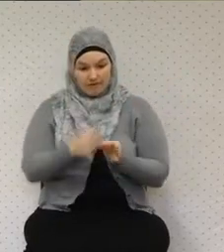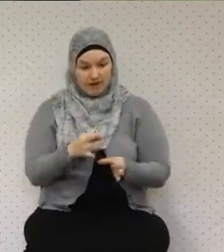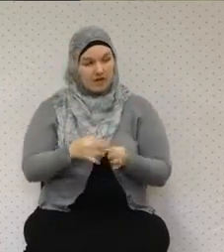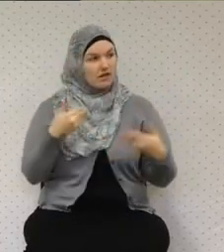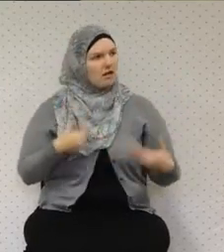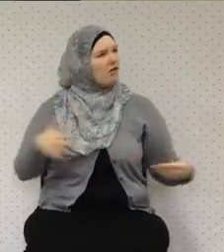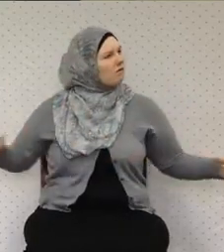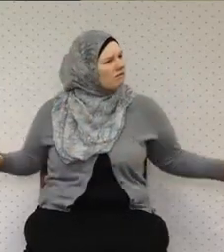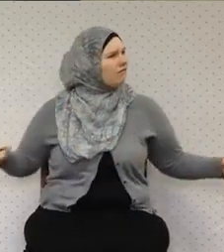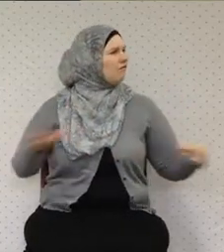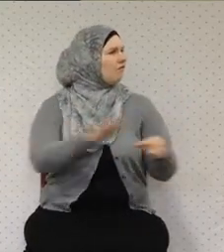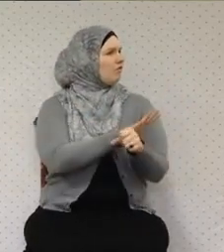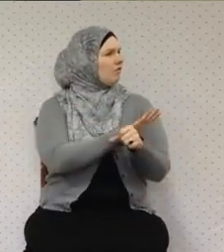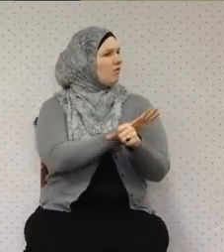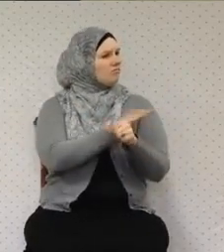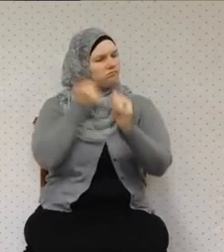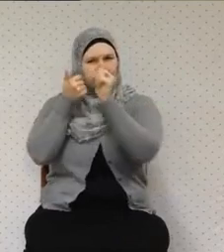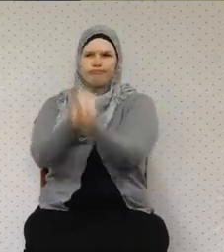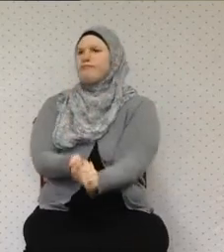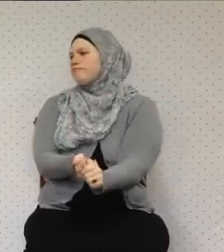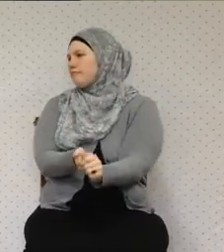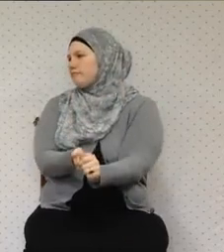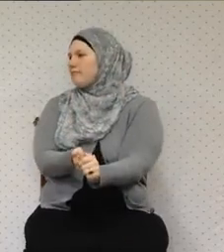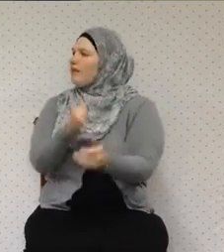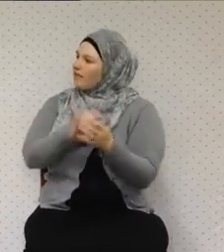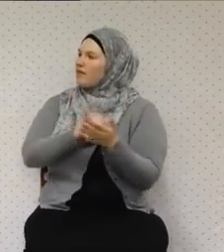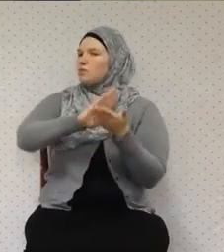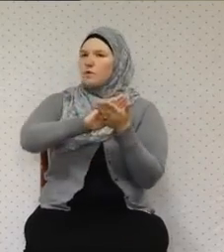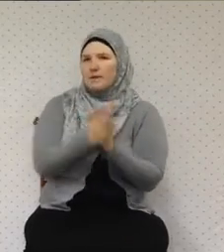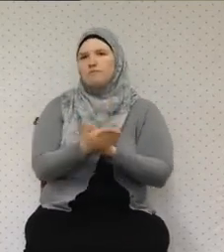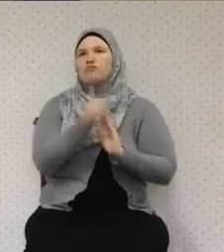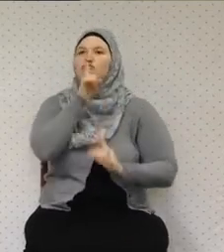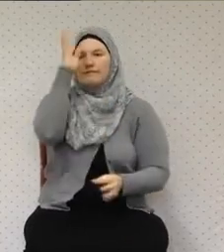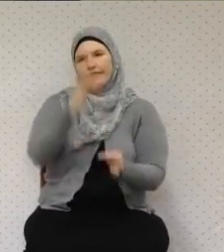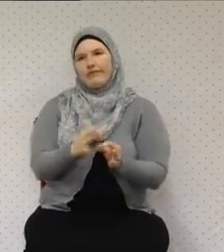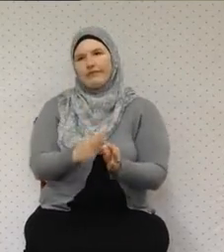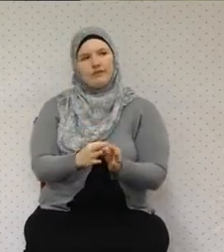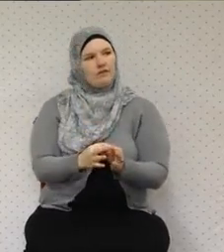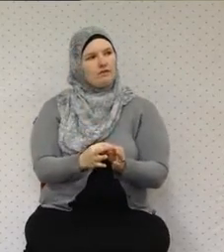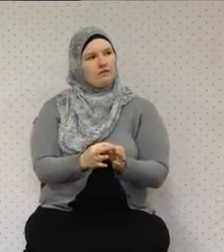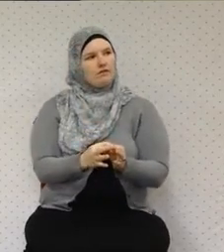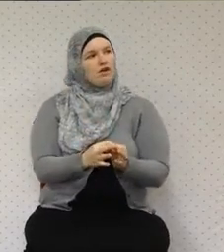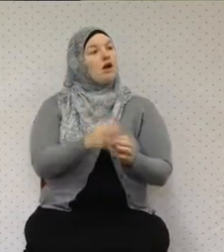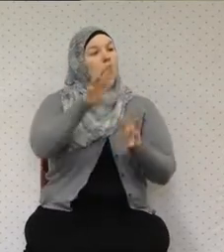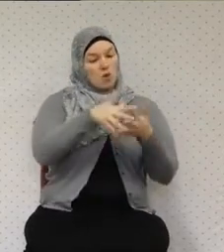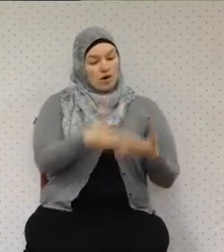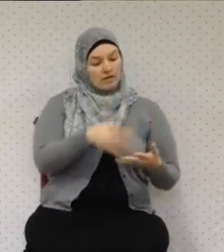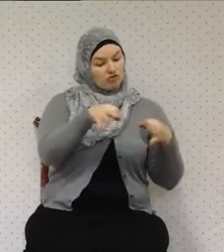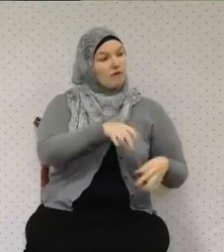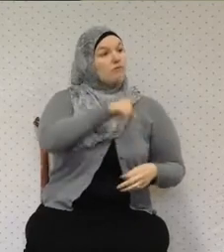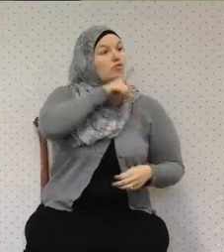into a full-fledged submission. This is when it becomes real faith. So the Quran describes real